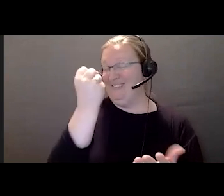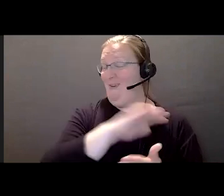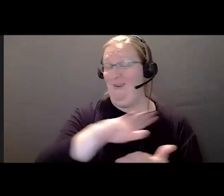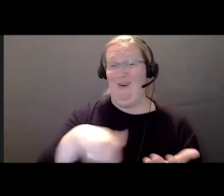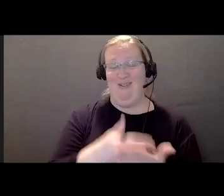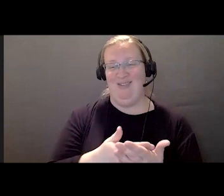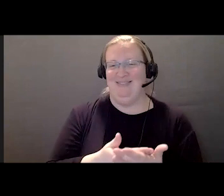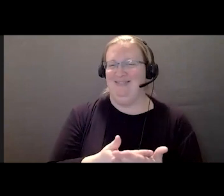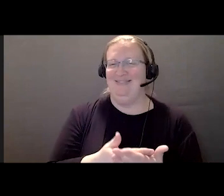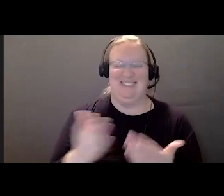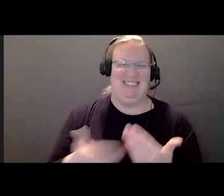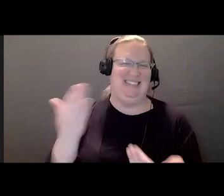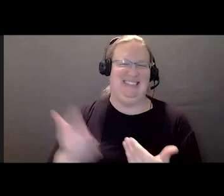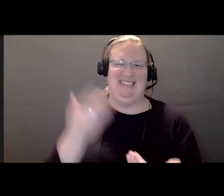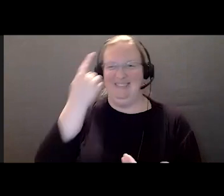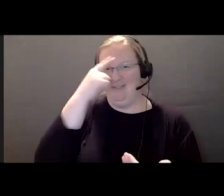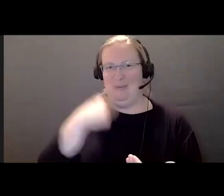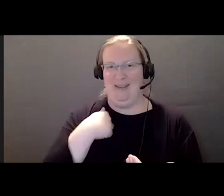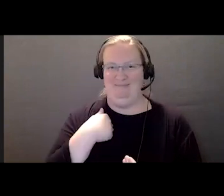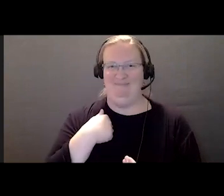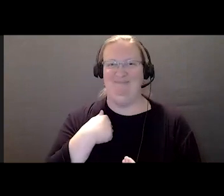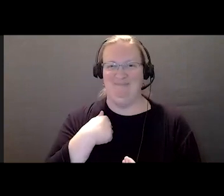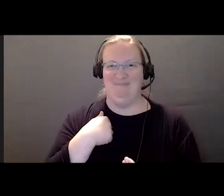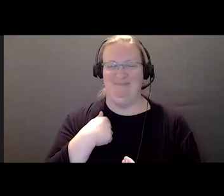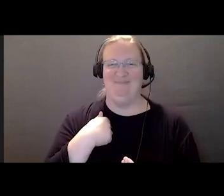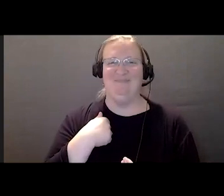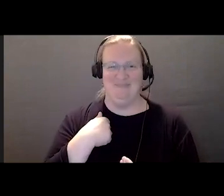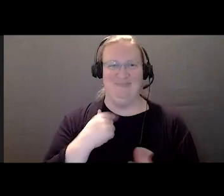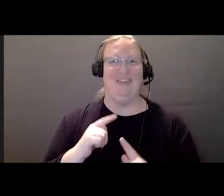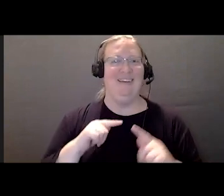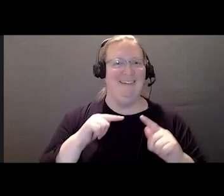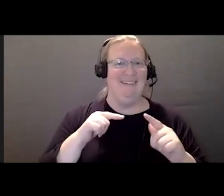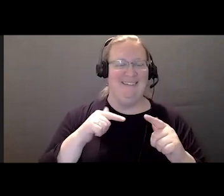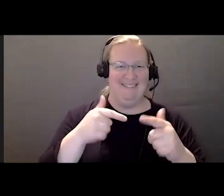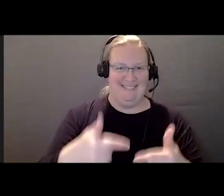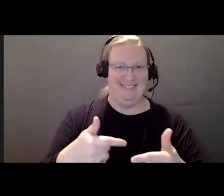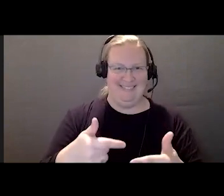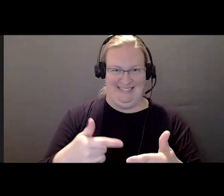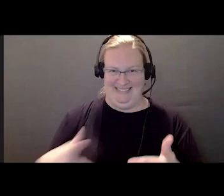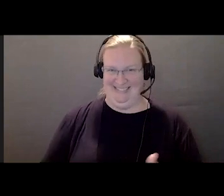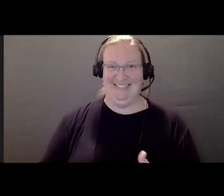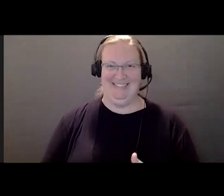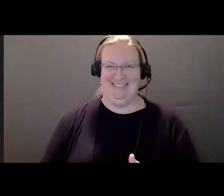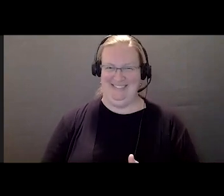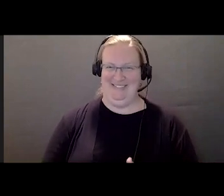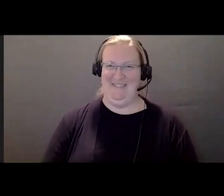This opportunity helped me learn important business skills and organizational